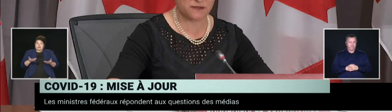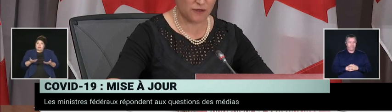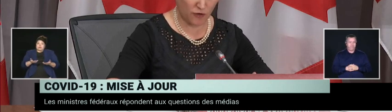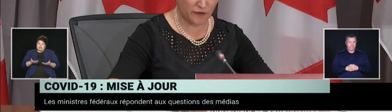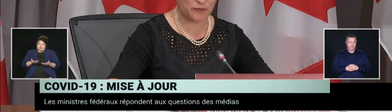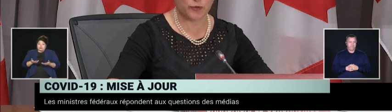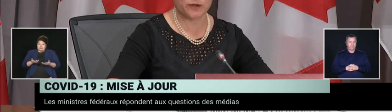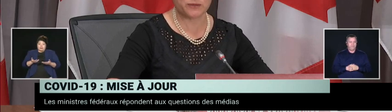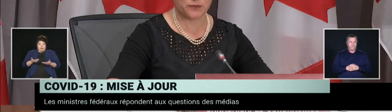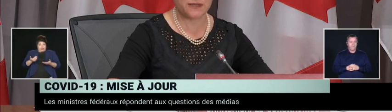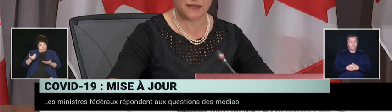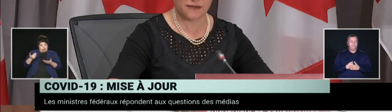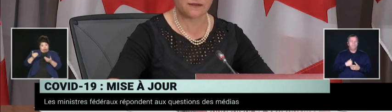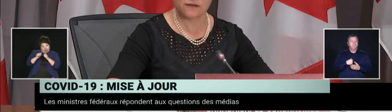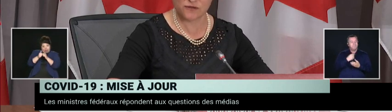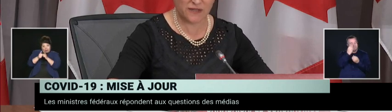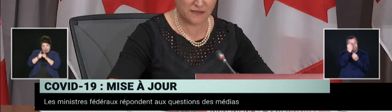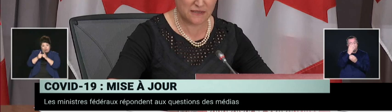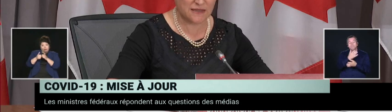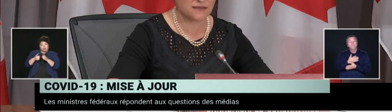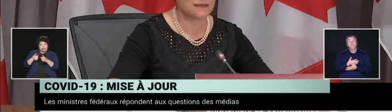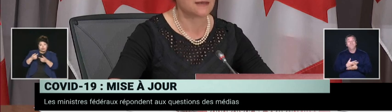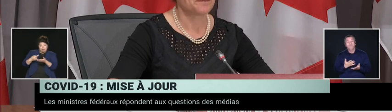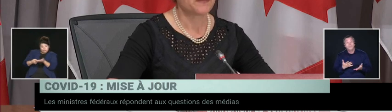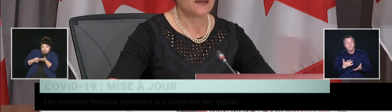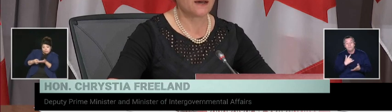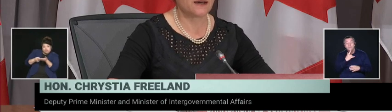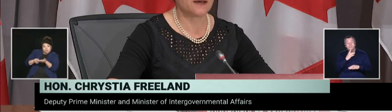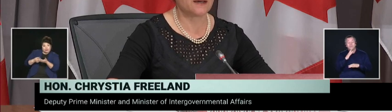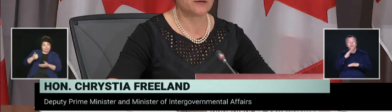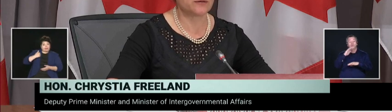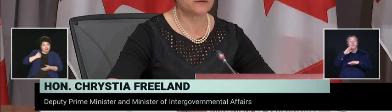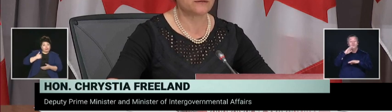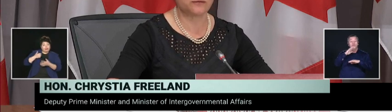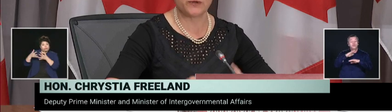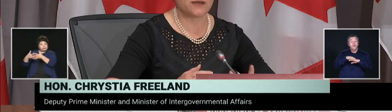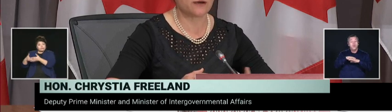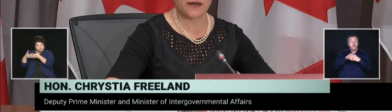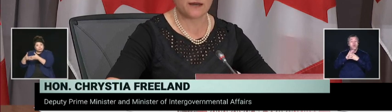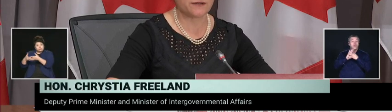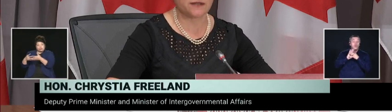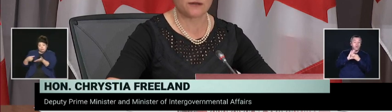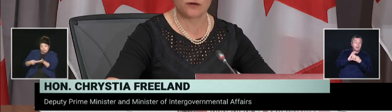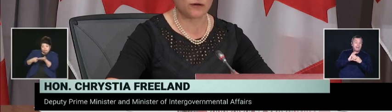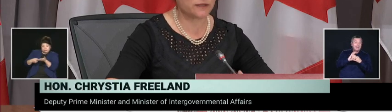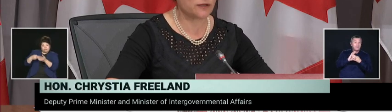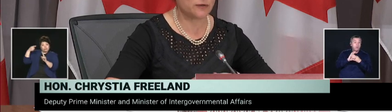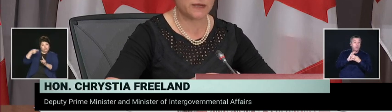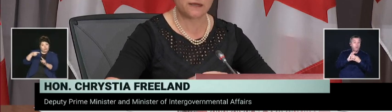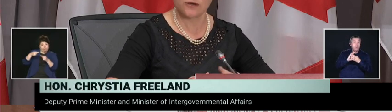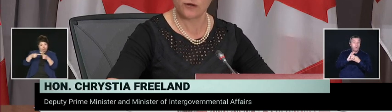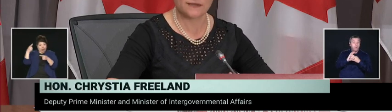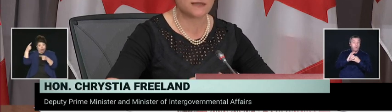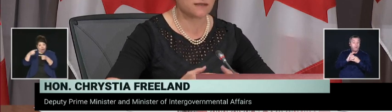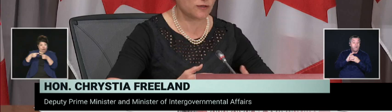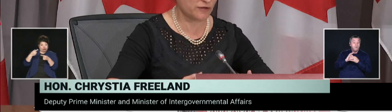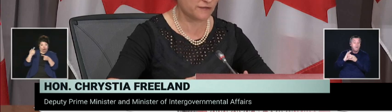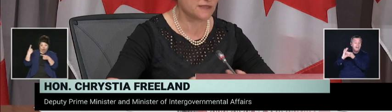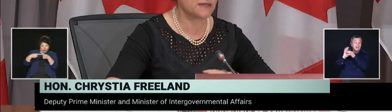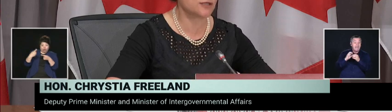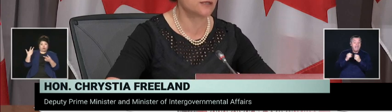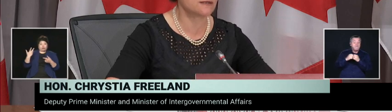approach on the border between Canada and the United States, we are having ongoing,